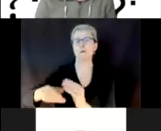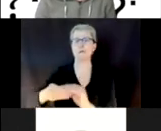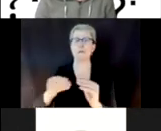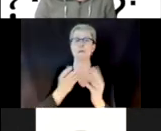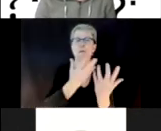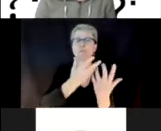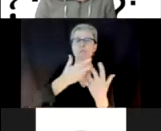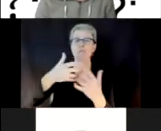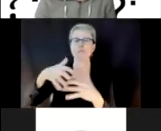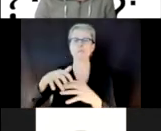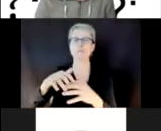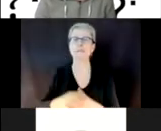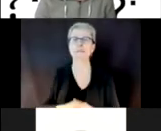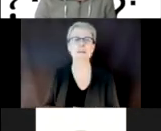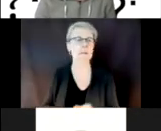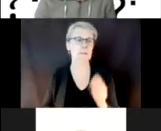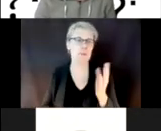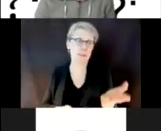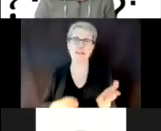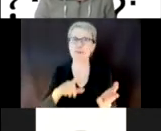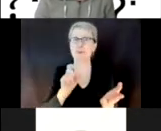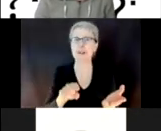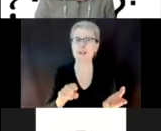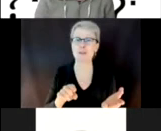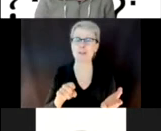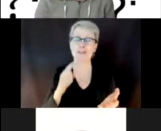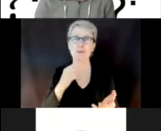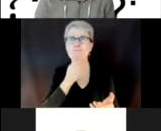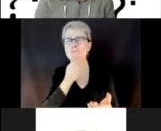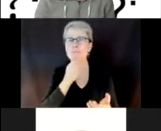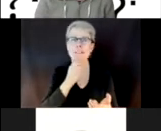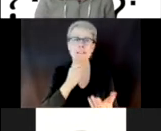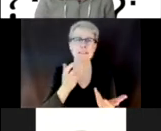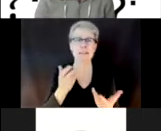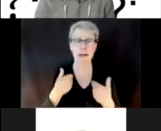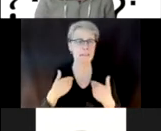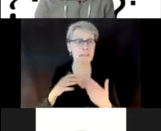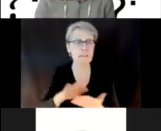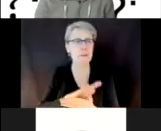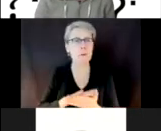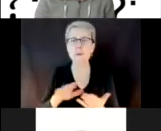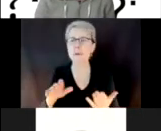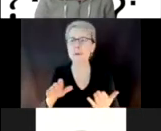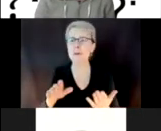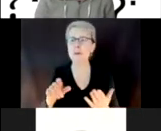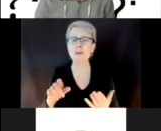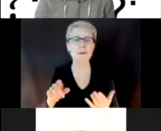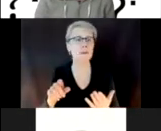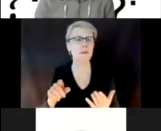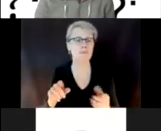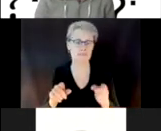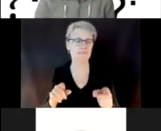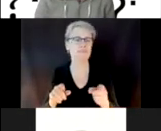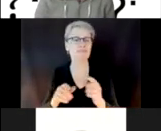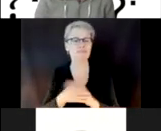And that's the question. Just like, if you're having a moment, if you've got a piece of paper in front of you, I would just invite you to